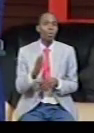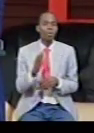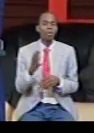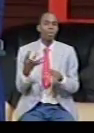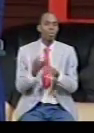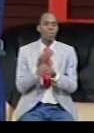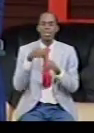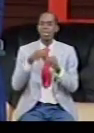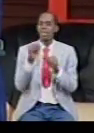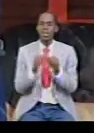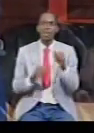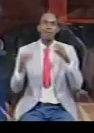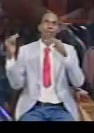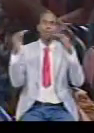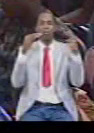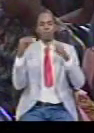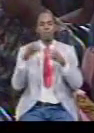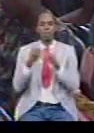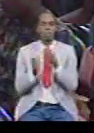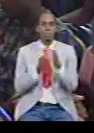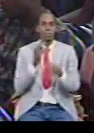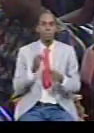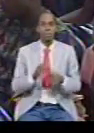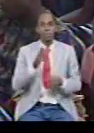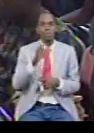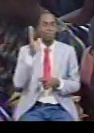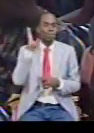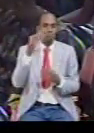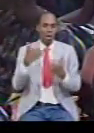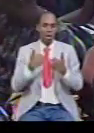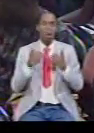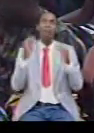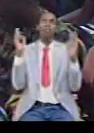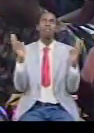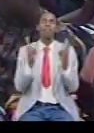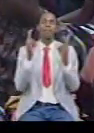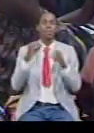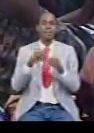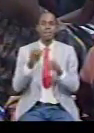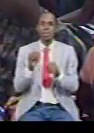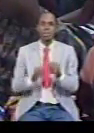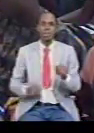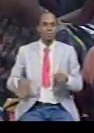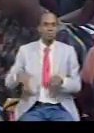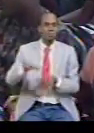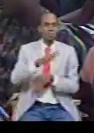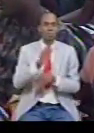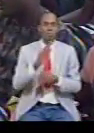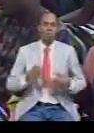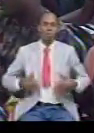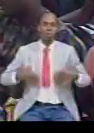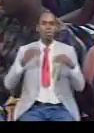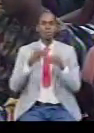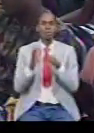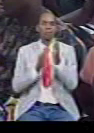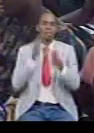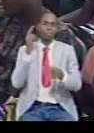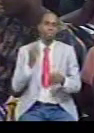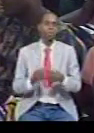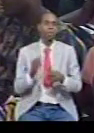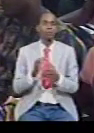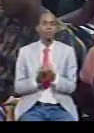every battle. You will have victory every area of your life in Jesus'